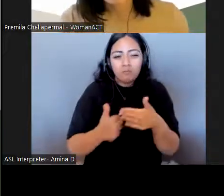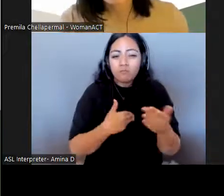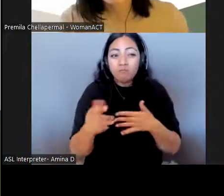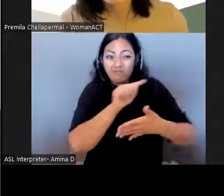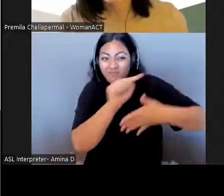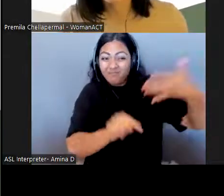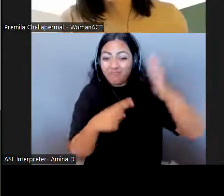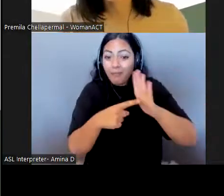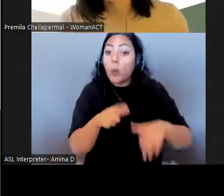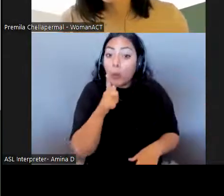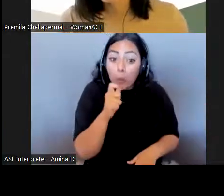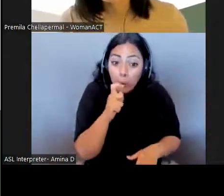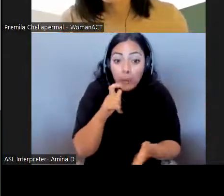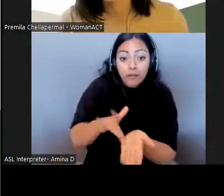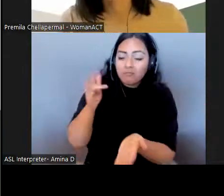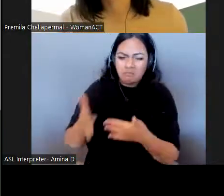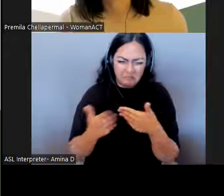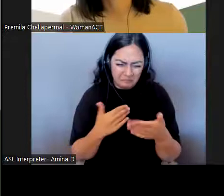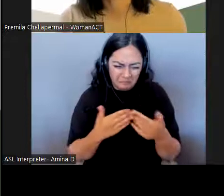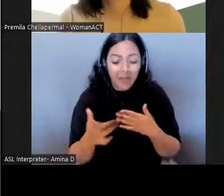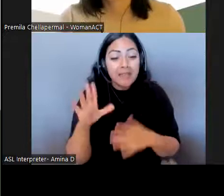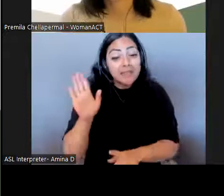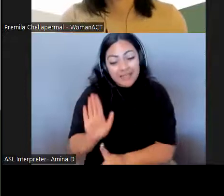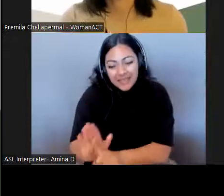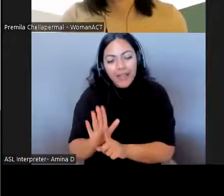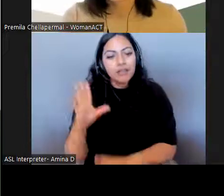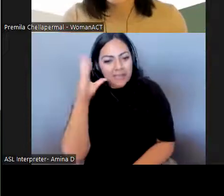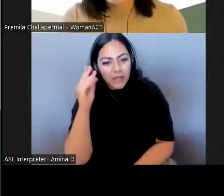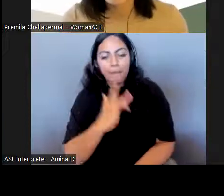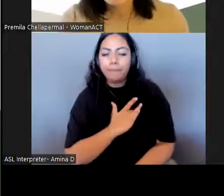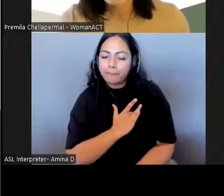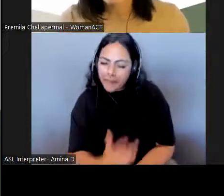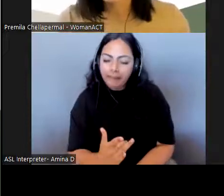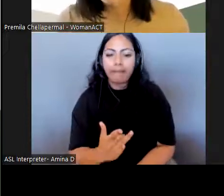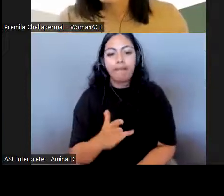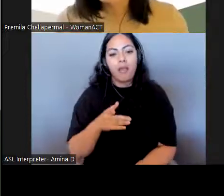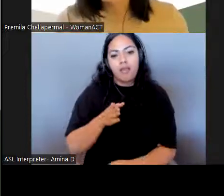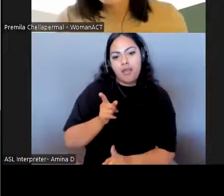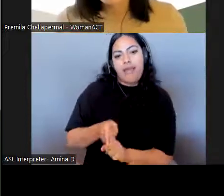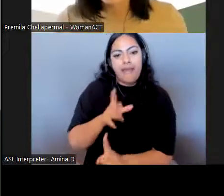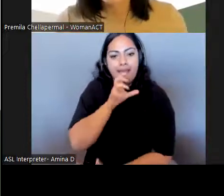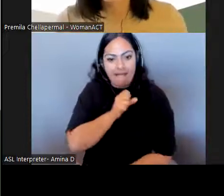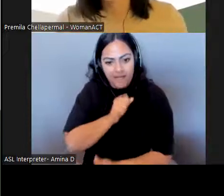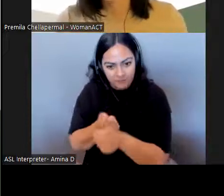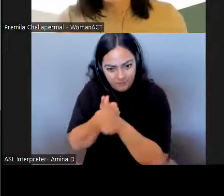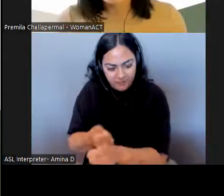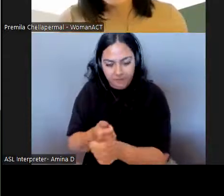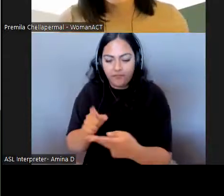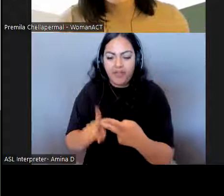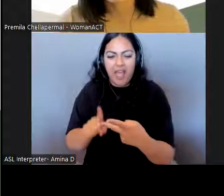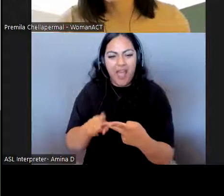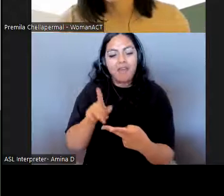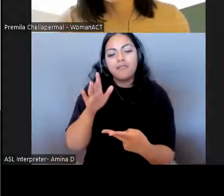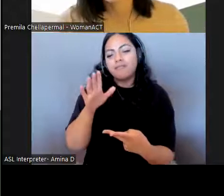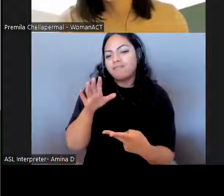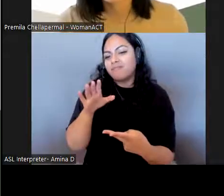also the abuse, the experience was also always gendered and ageist. So it was based on specific attitudes and beliefs